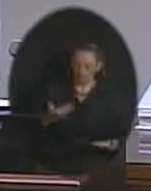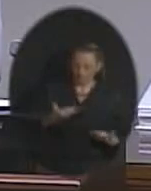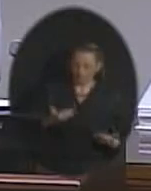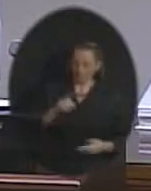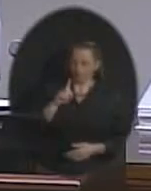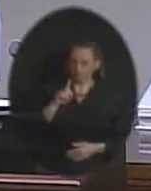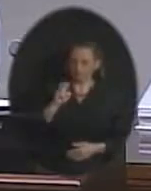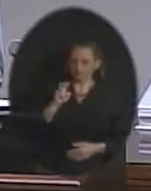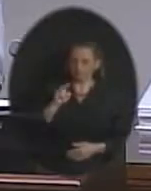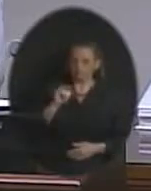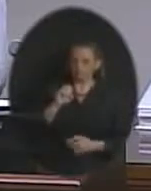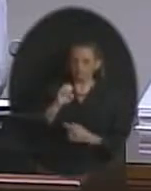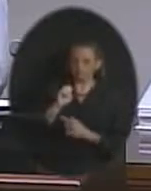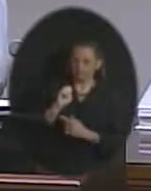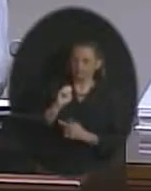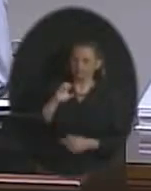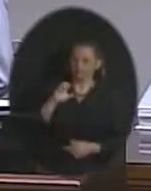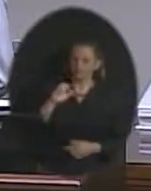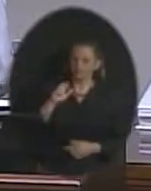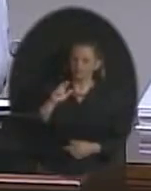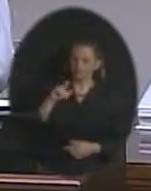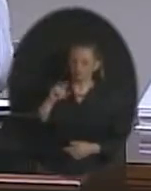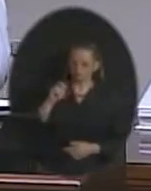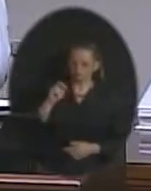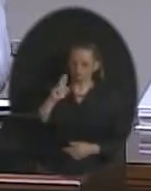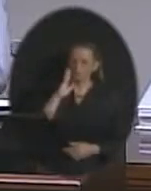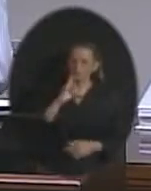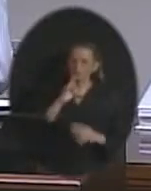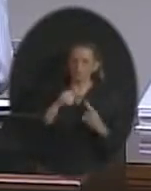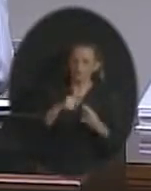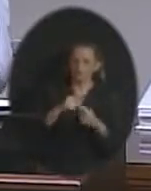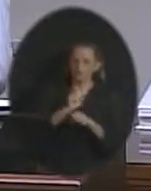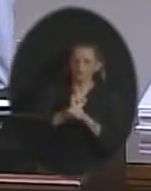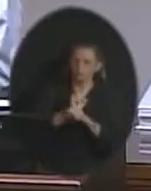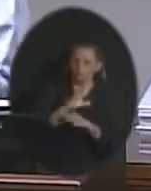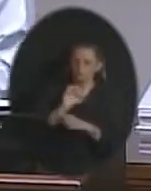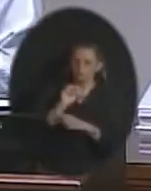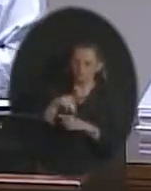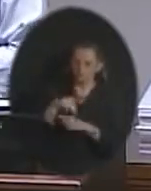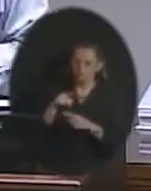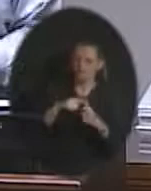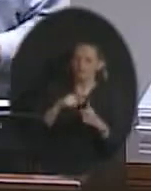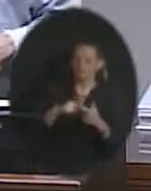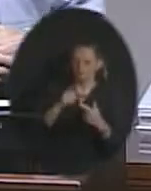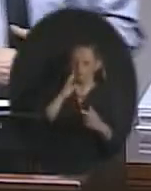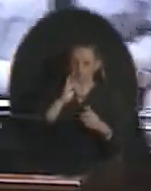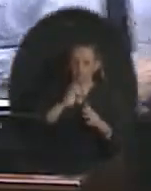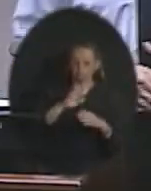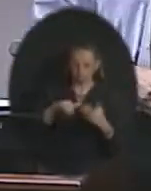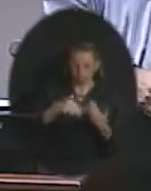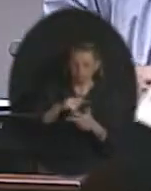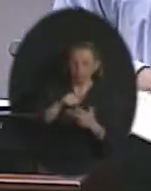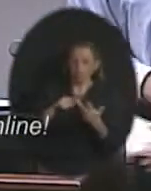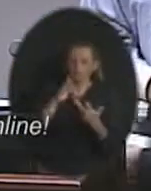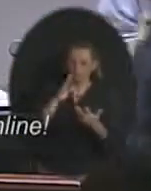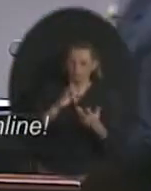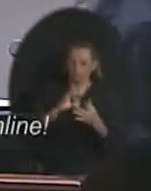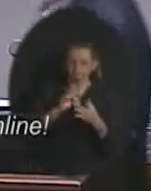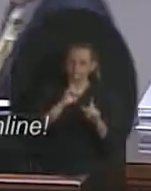on the workers' comp side, and when Bob finishes his presentation, we'll all be here for questions afterwards. Thank you. Thank you.